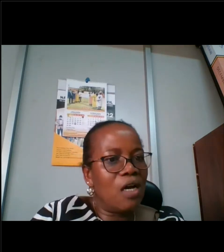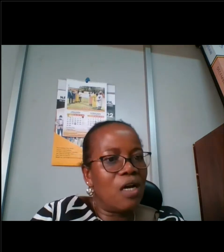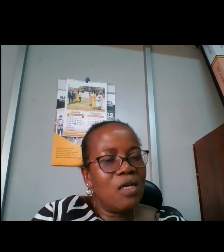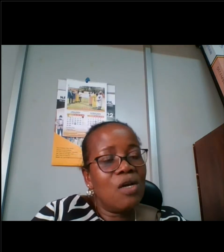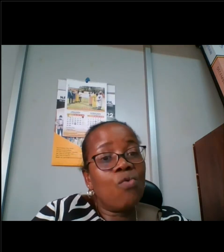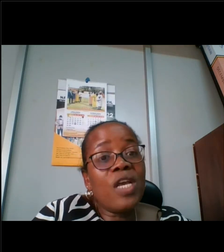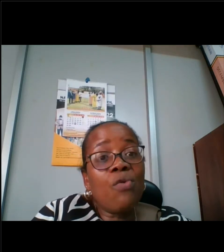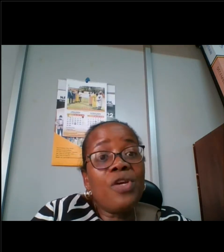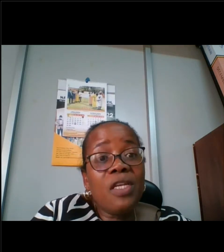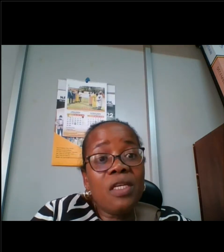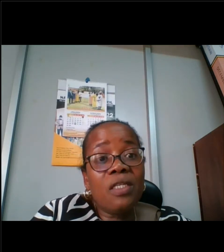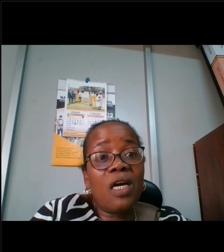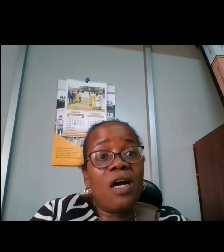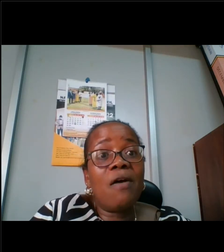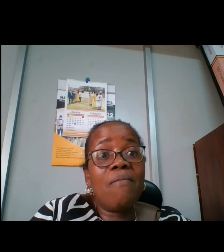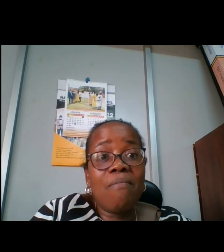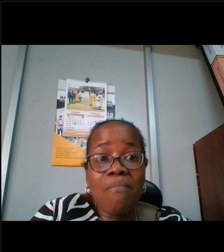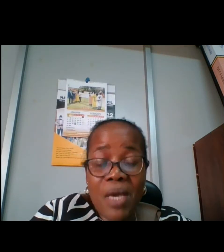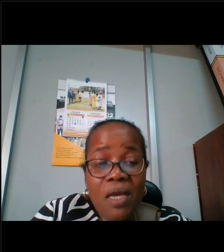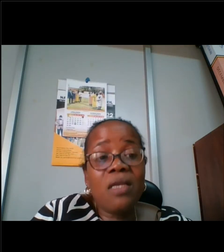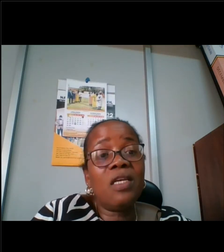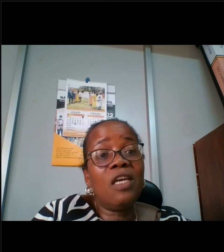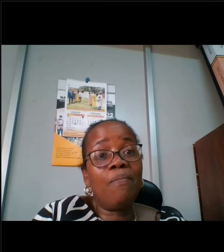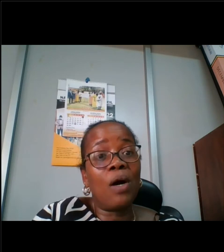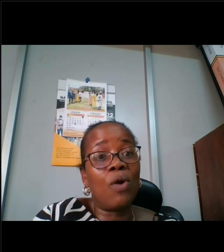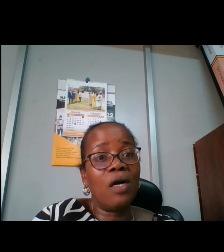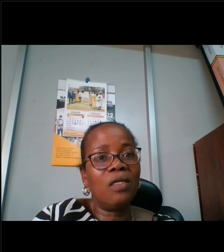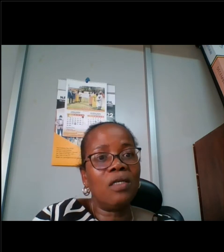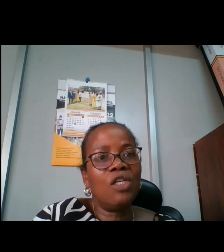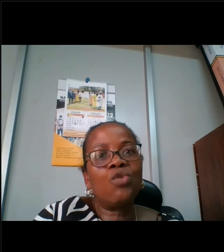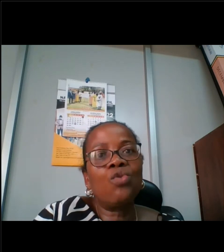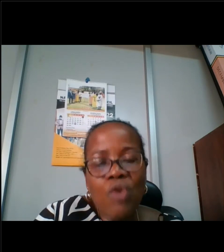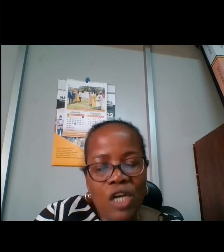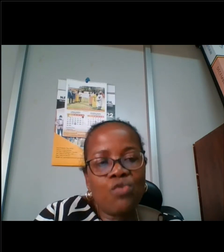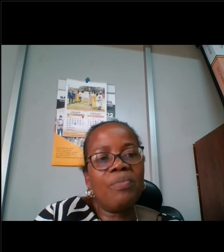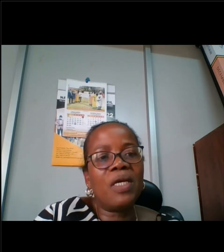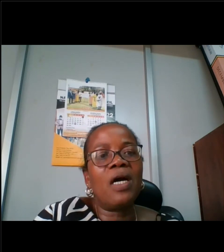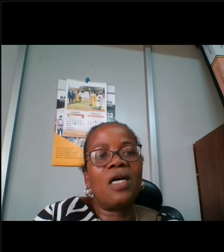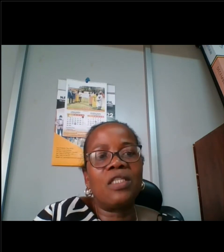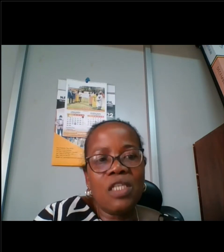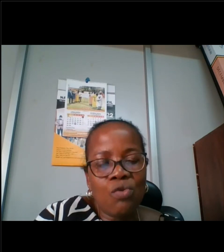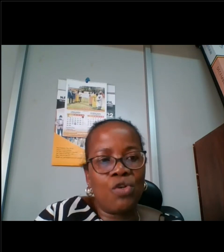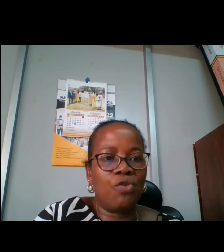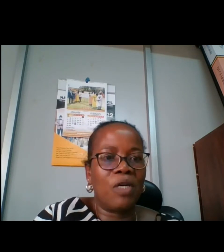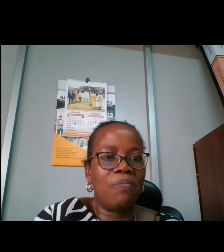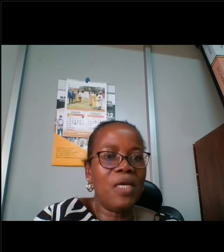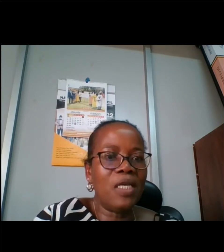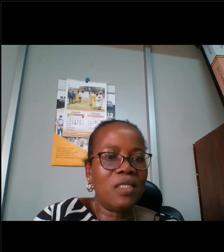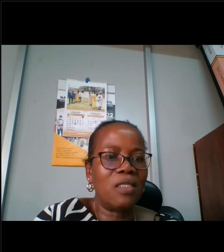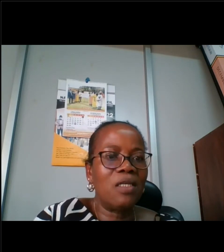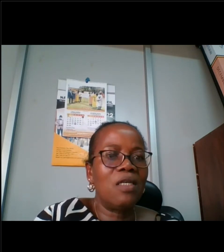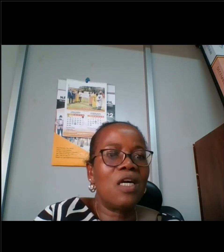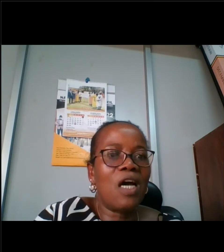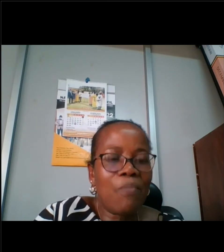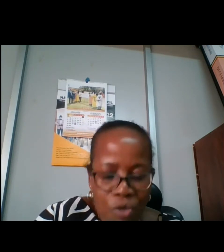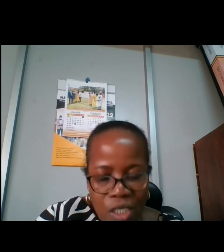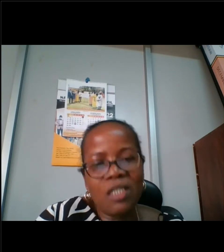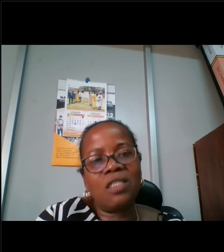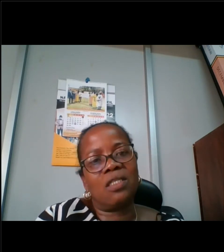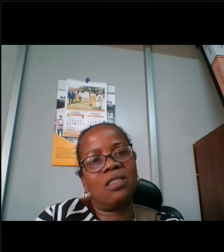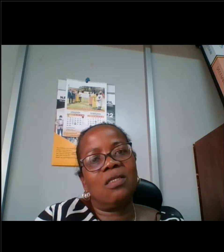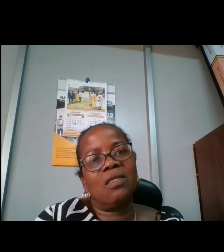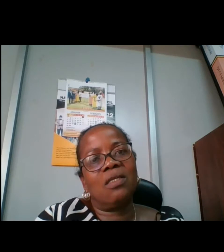course, where we need men in power to look at women as equal human beings